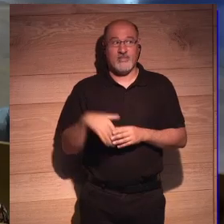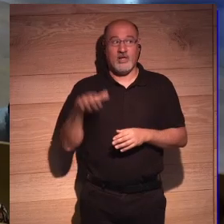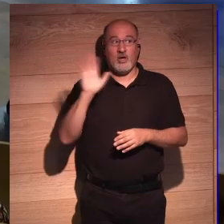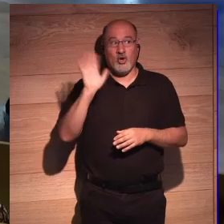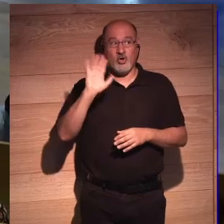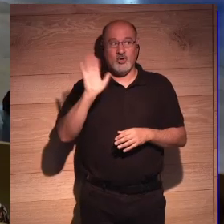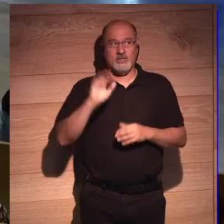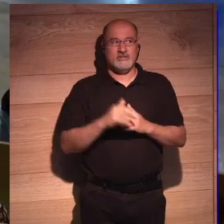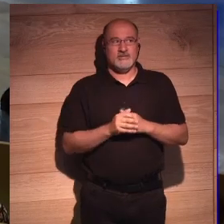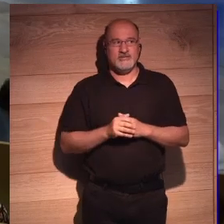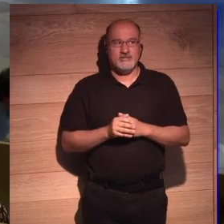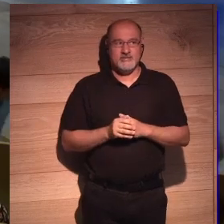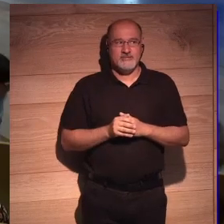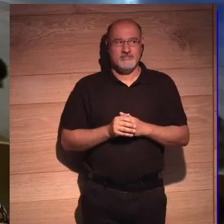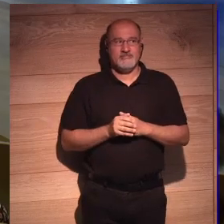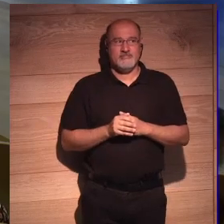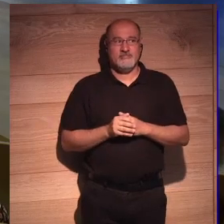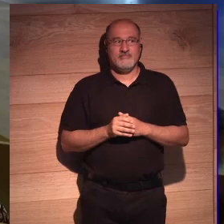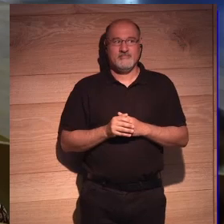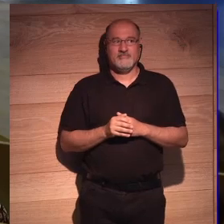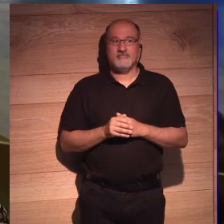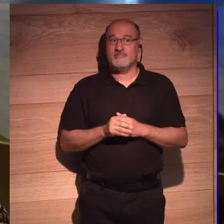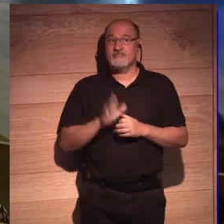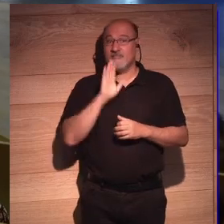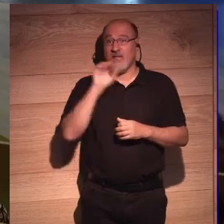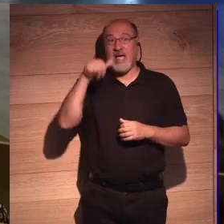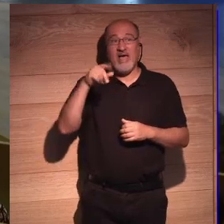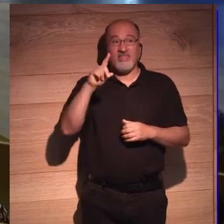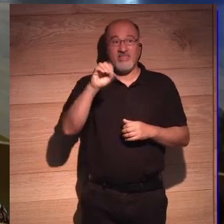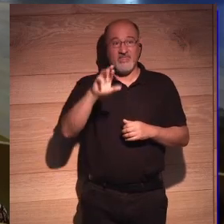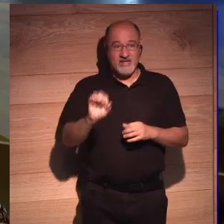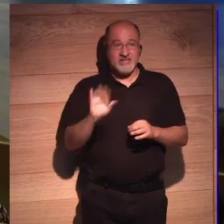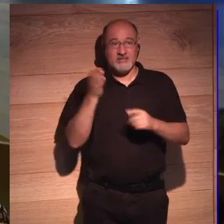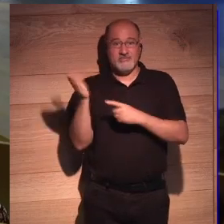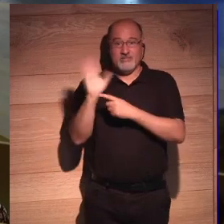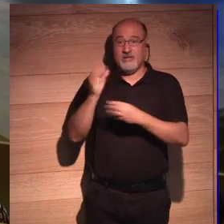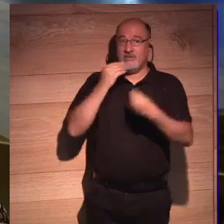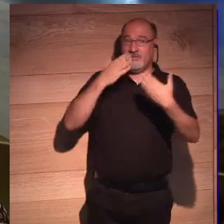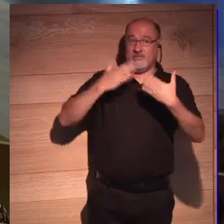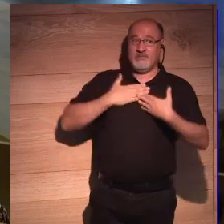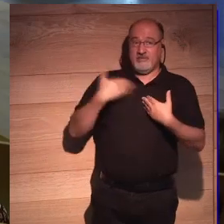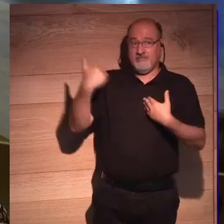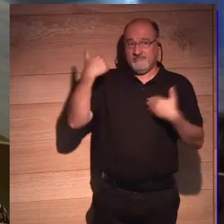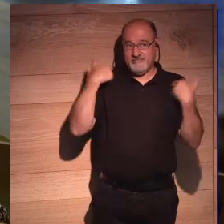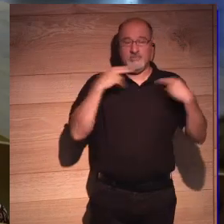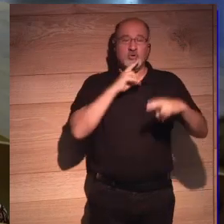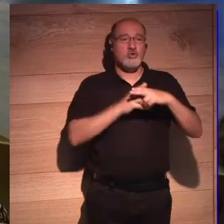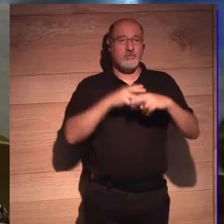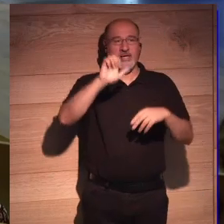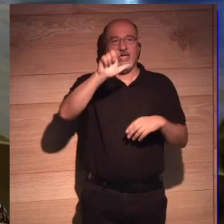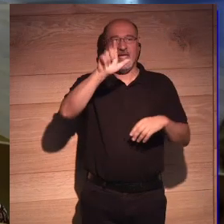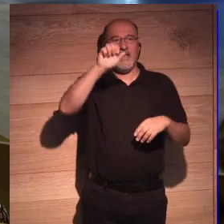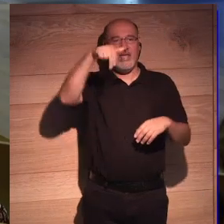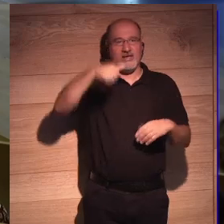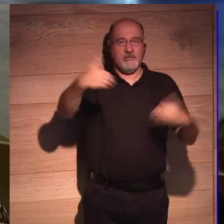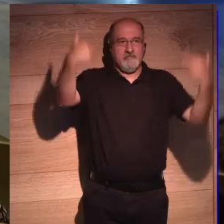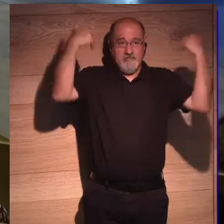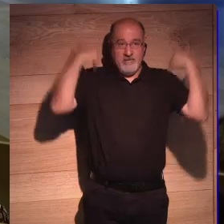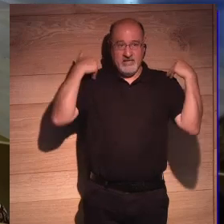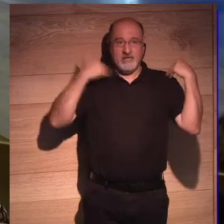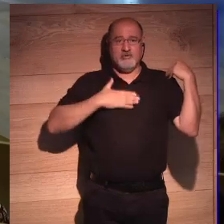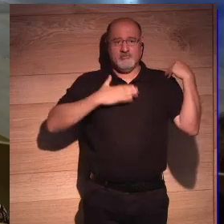Hola. Hello. Everything is ready. Andres has introduced me already, more or less. I'm Elena Gonzalez.